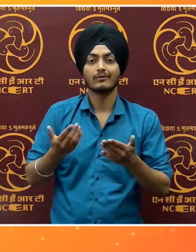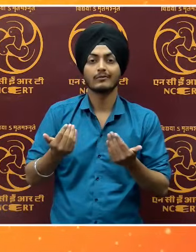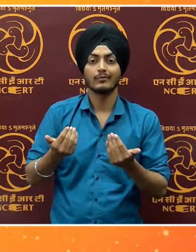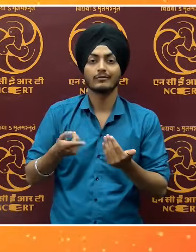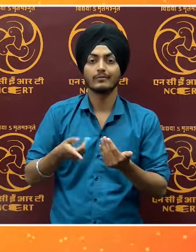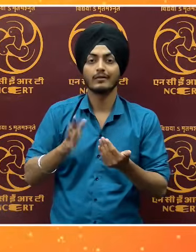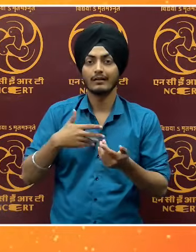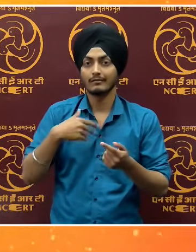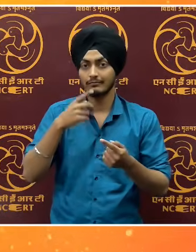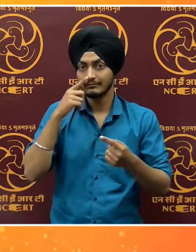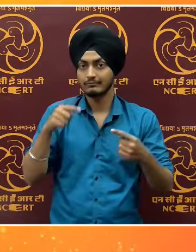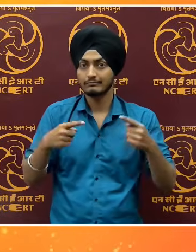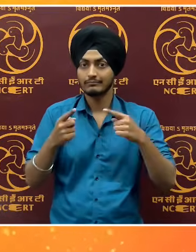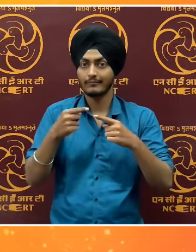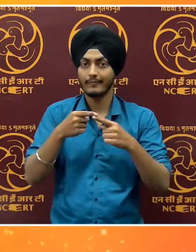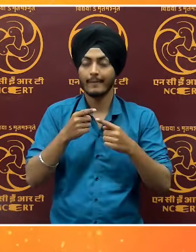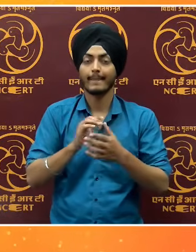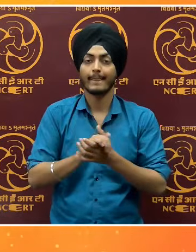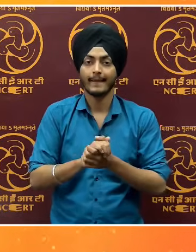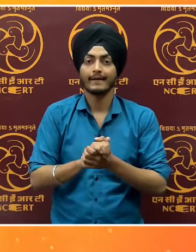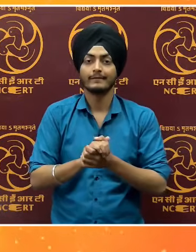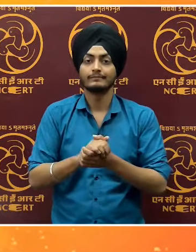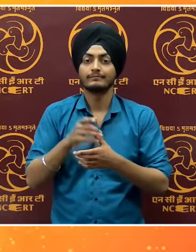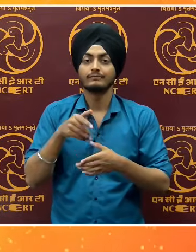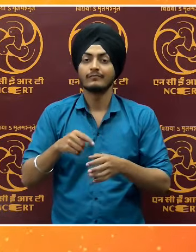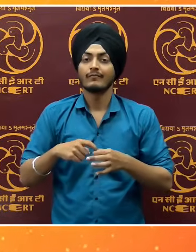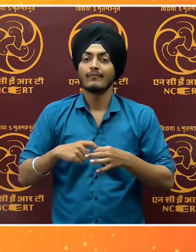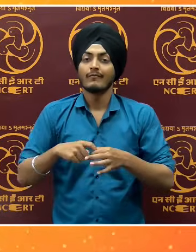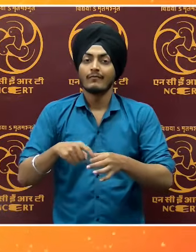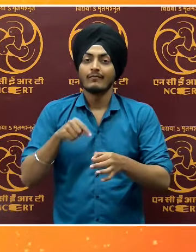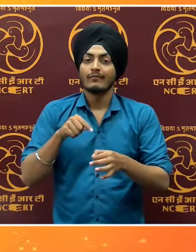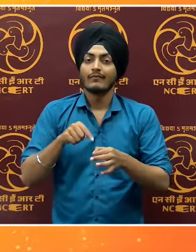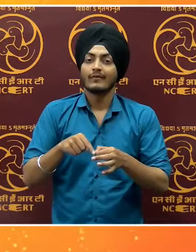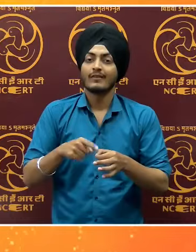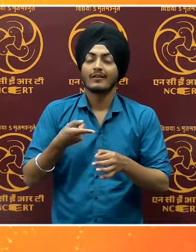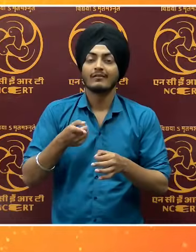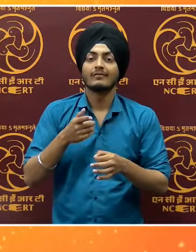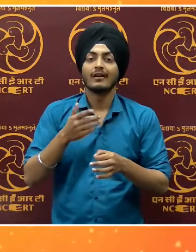graph. The question is, which one has